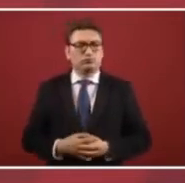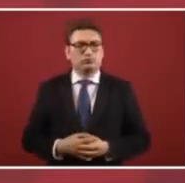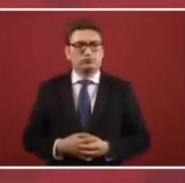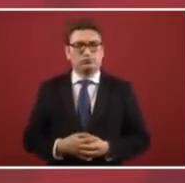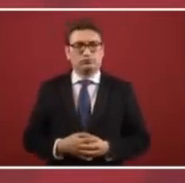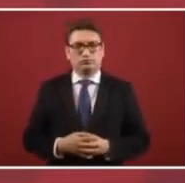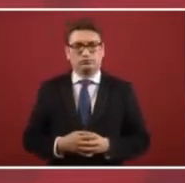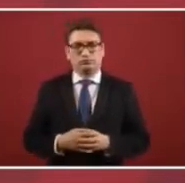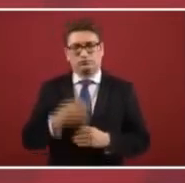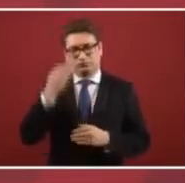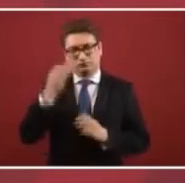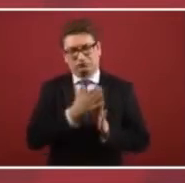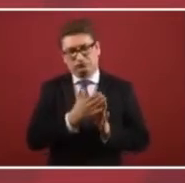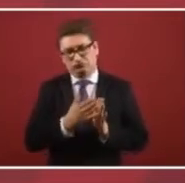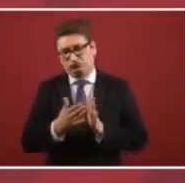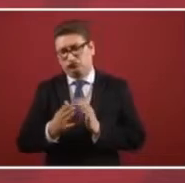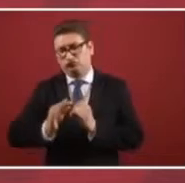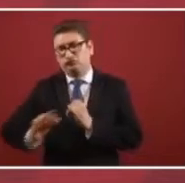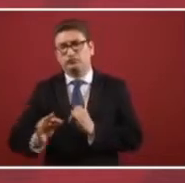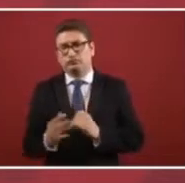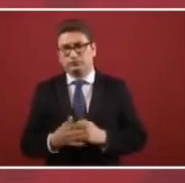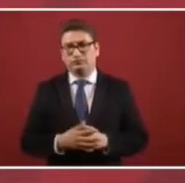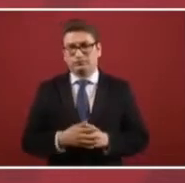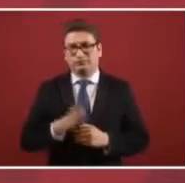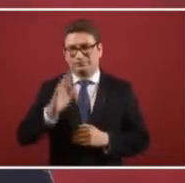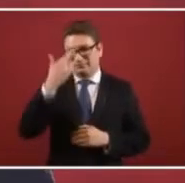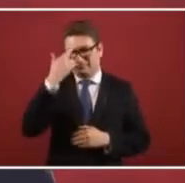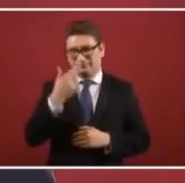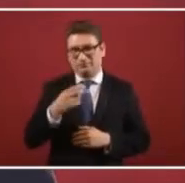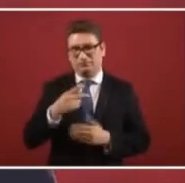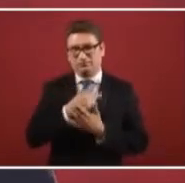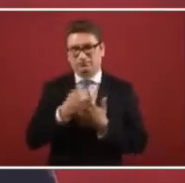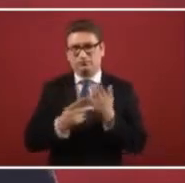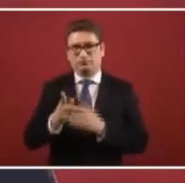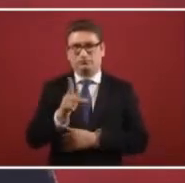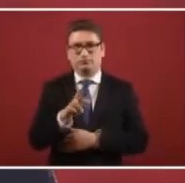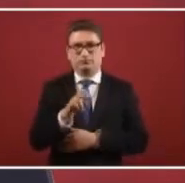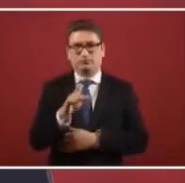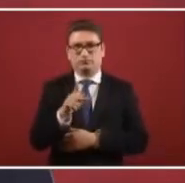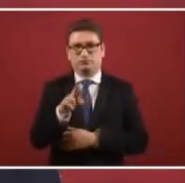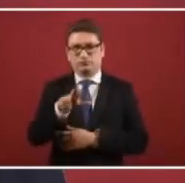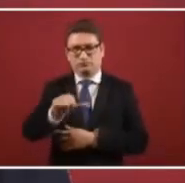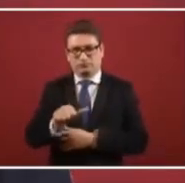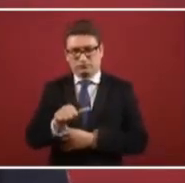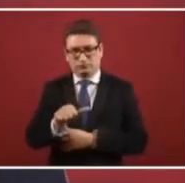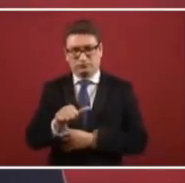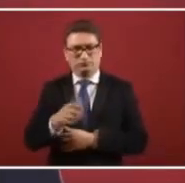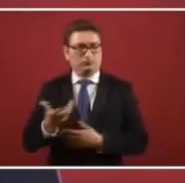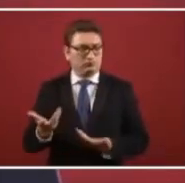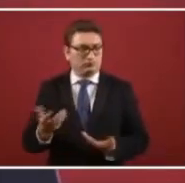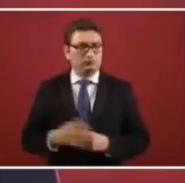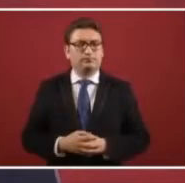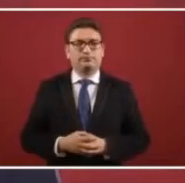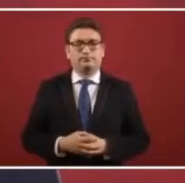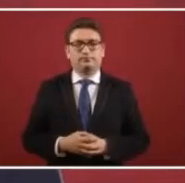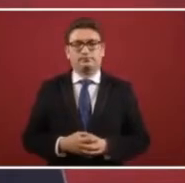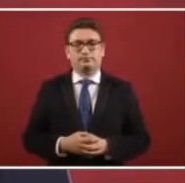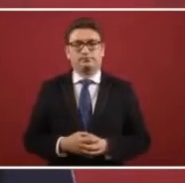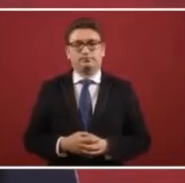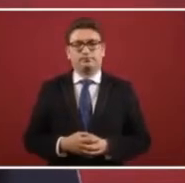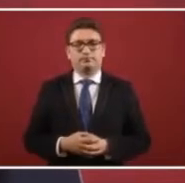attention, especially in that last part where they applied Prospera. And now,